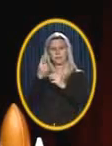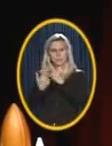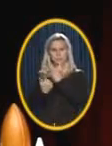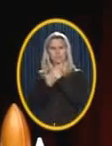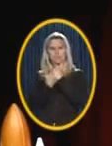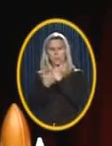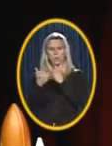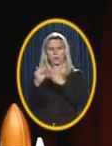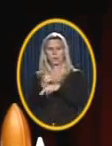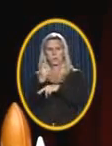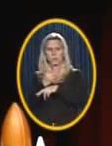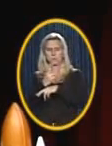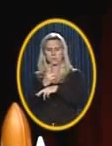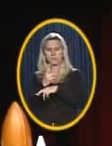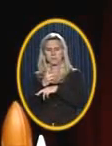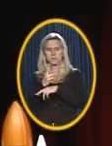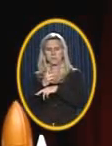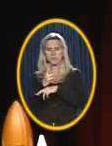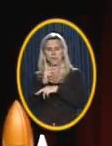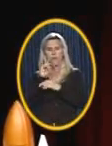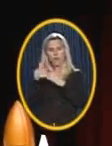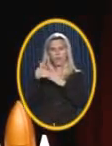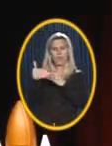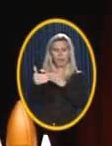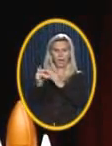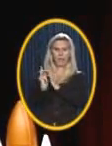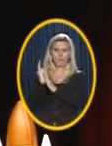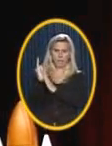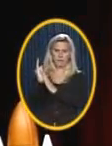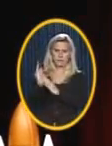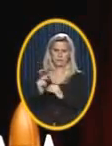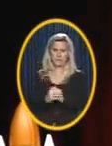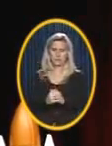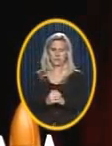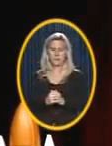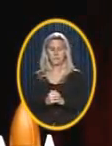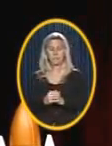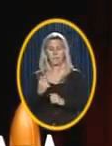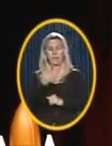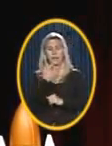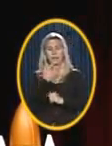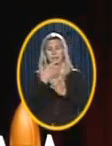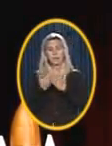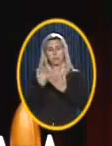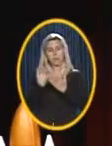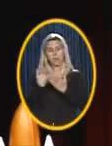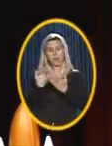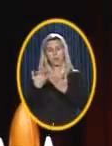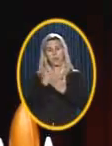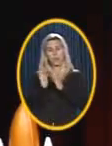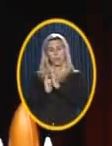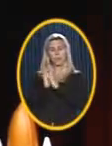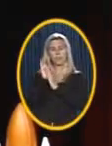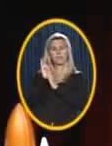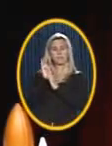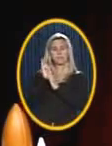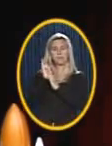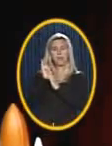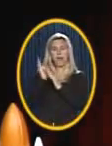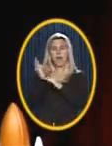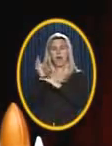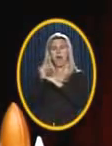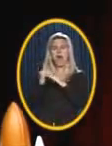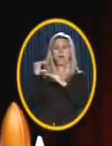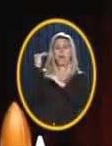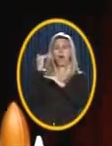that were used for that all the subsequent flights. I mentioned earlier we lofted above on trajectory because the vehicle